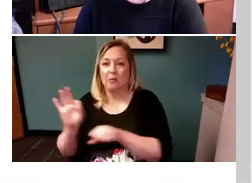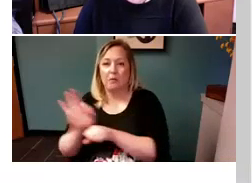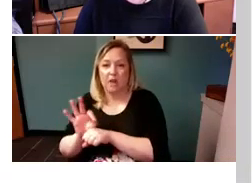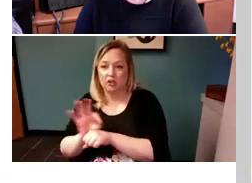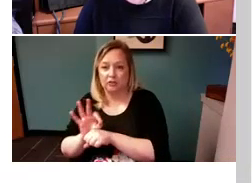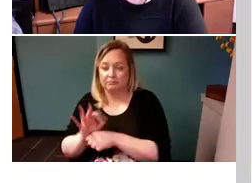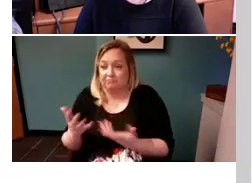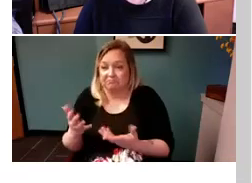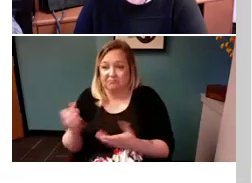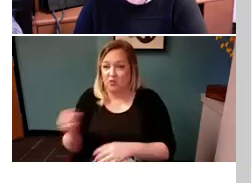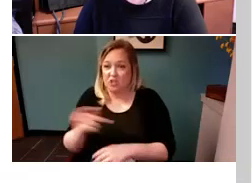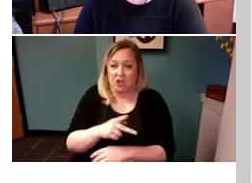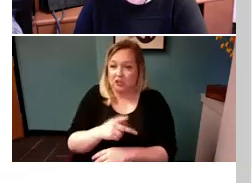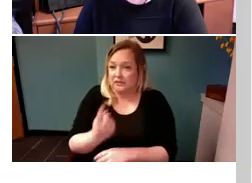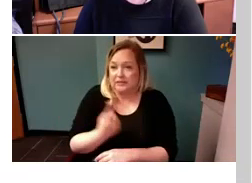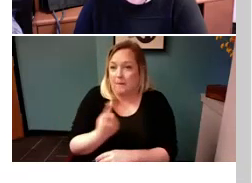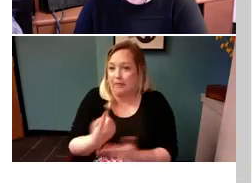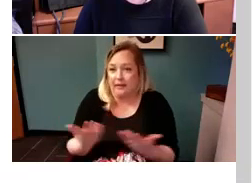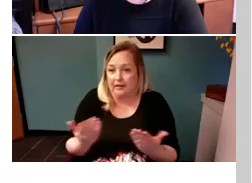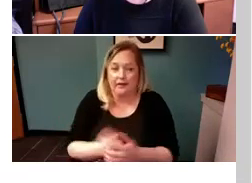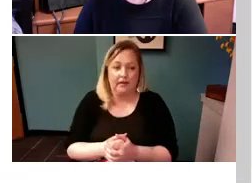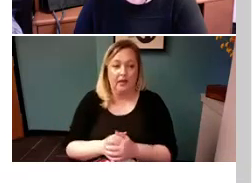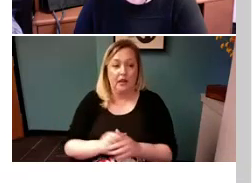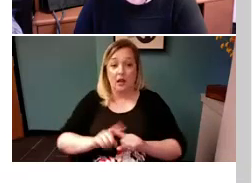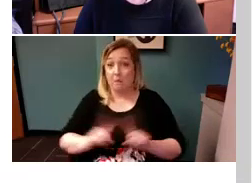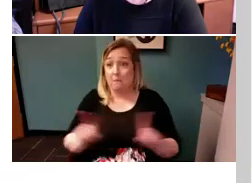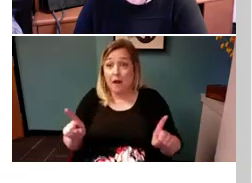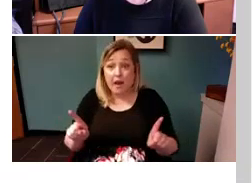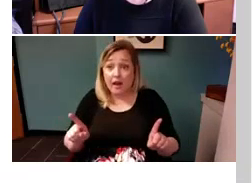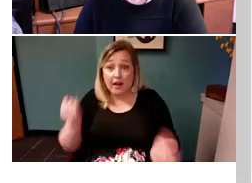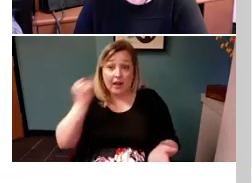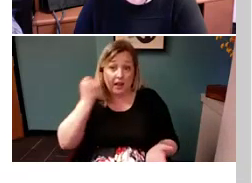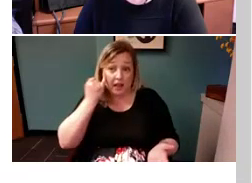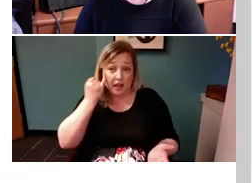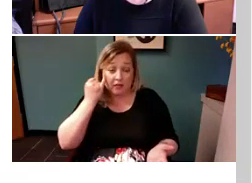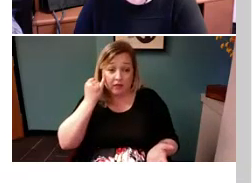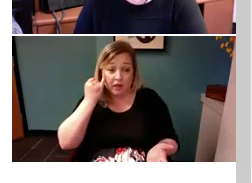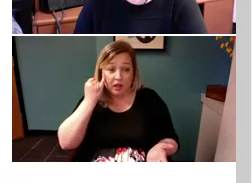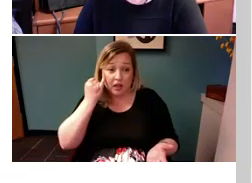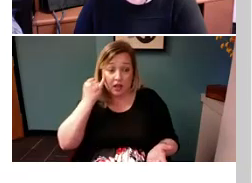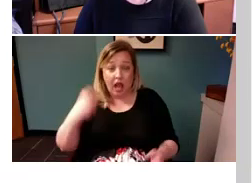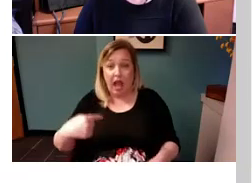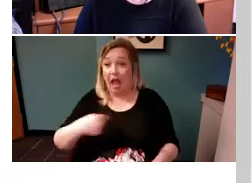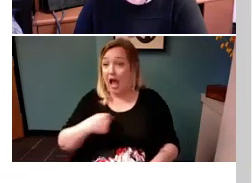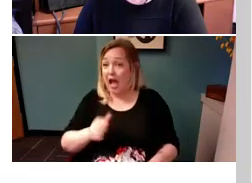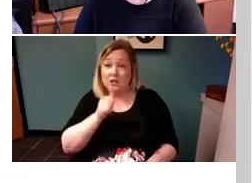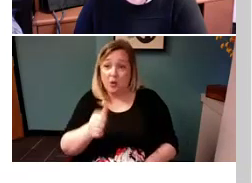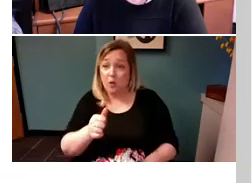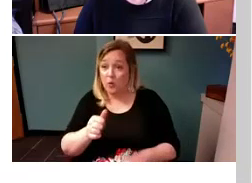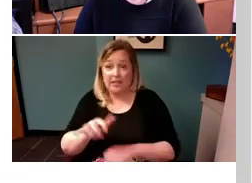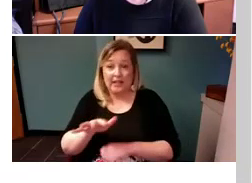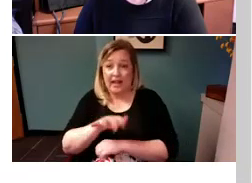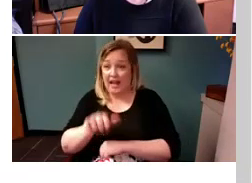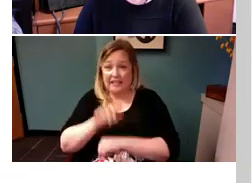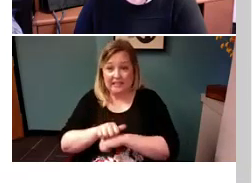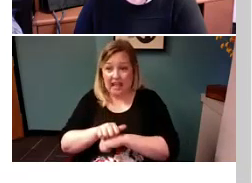something, but let's say that I do not assign this particular